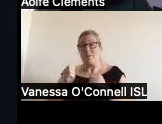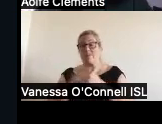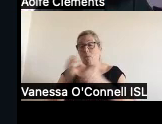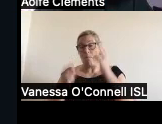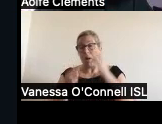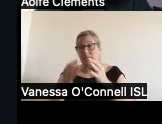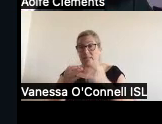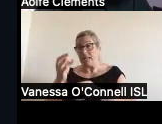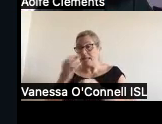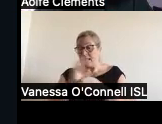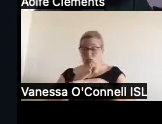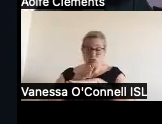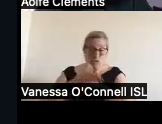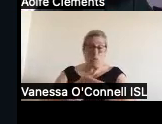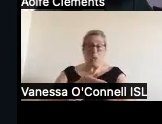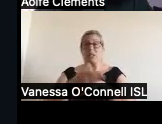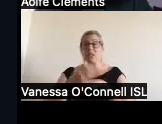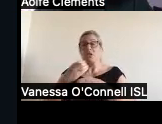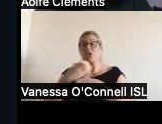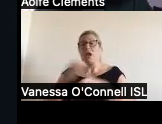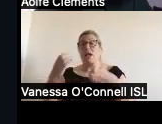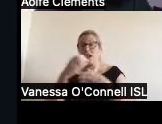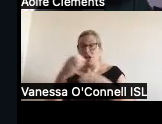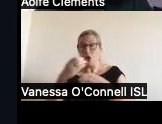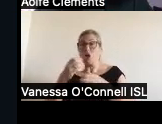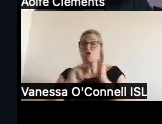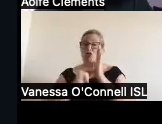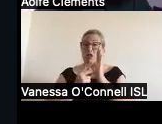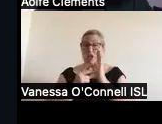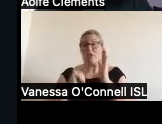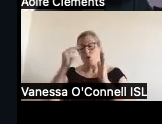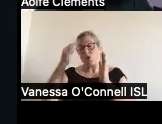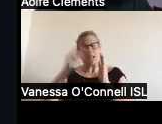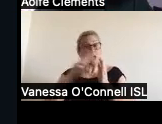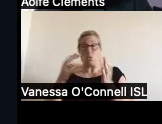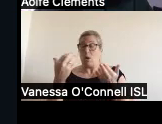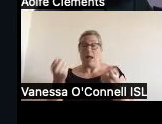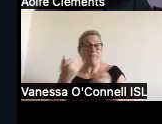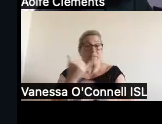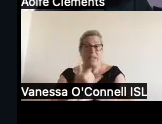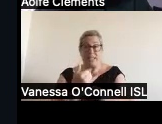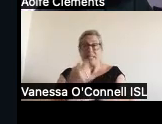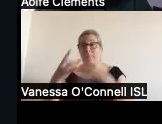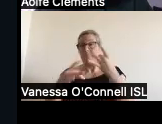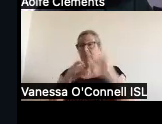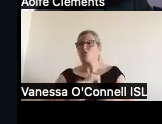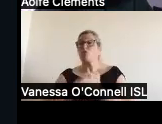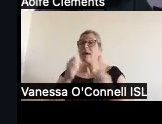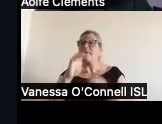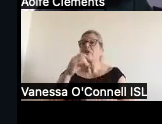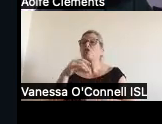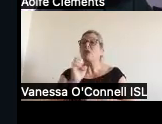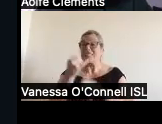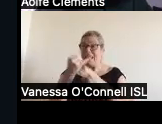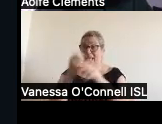robust childcare strategy for Northern Ireland, which it does not have, and to ensure that there is a creche facility at the Assembly and also space for